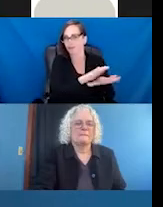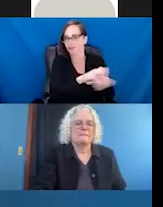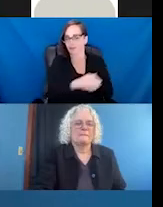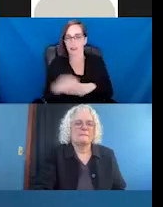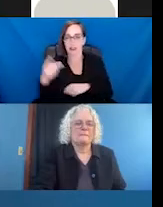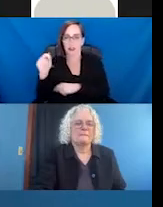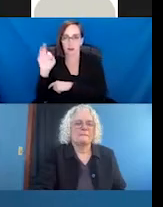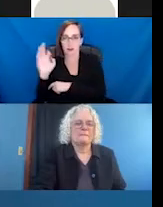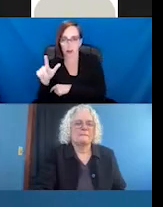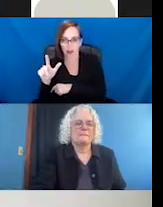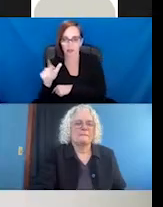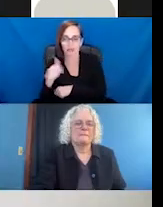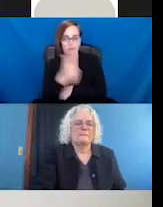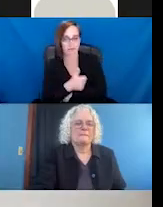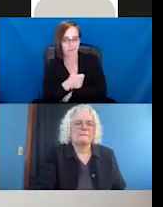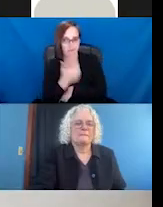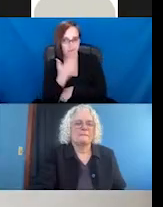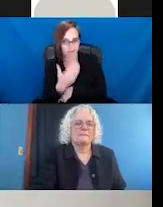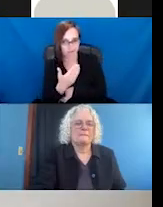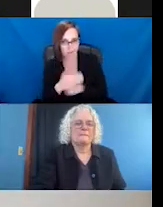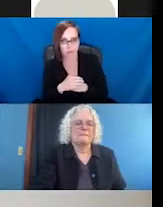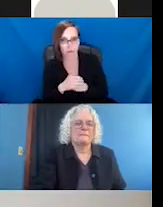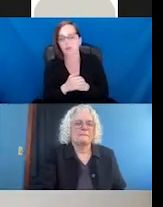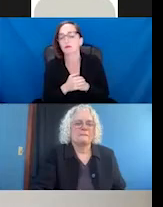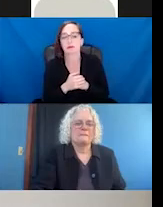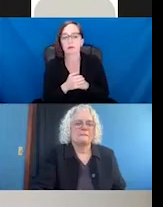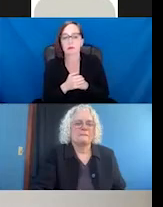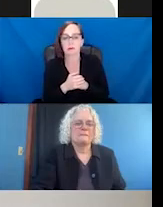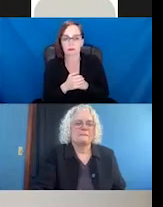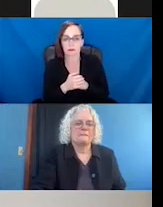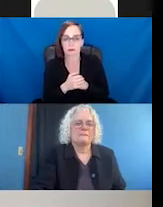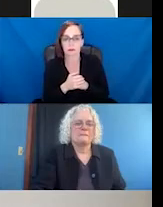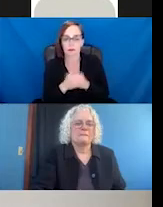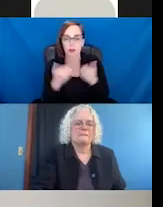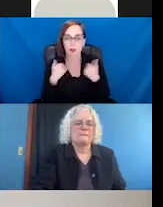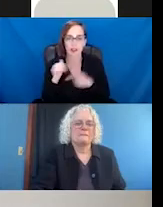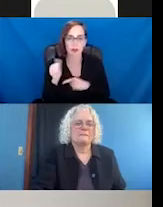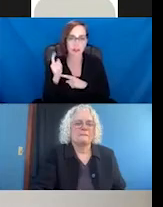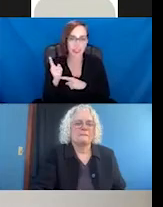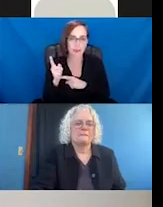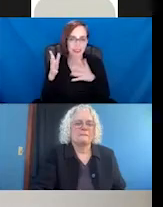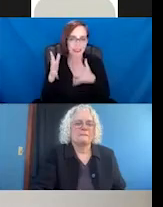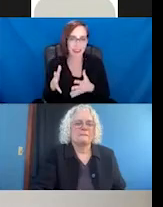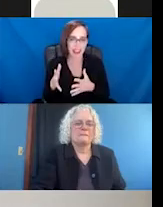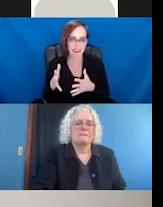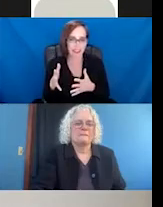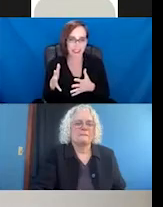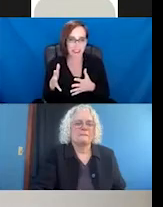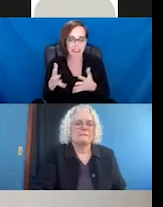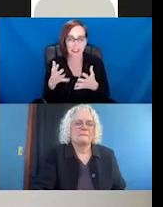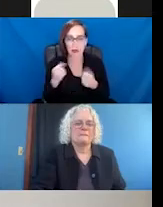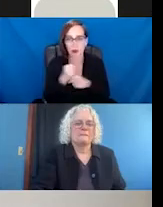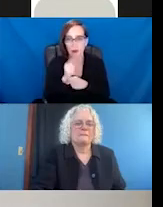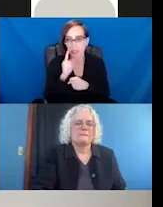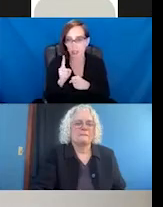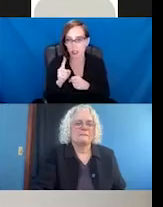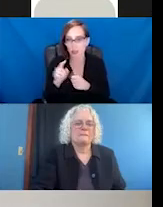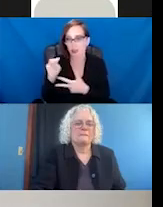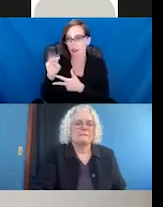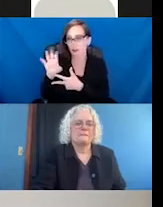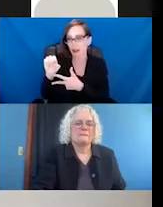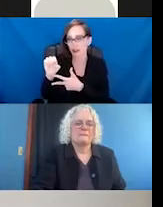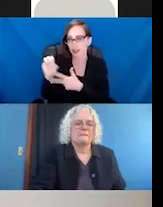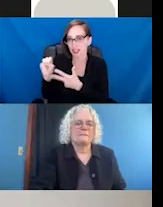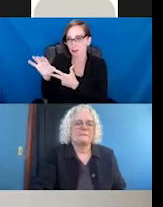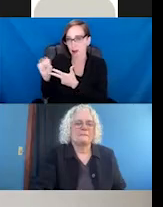I want to come back to some of that. We've got about 10 minutes left. I want to make sure, Melanie and Marcus, that we give you a chance to kind of